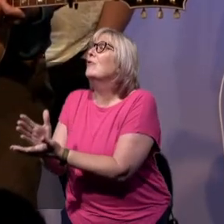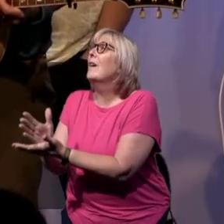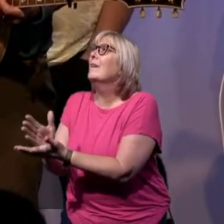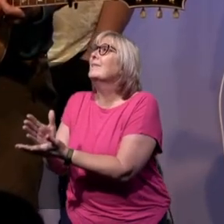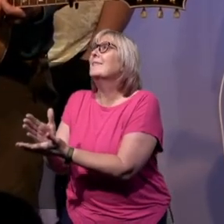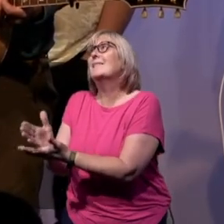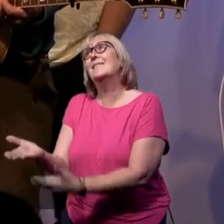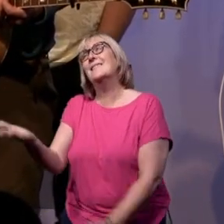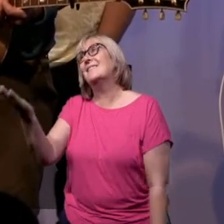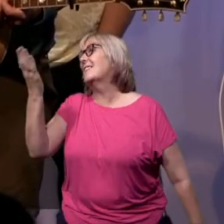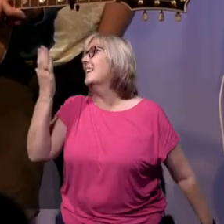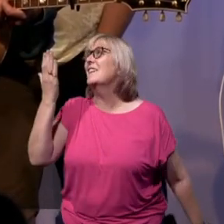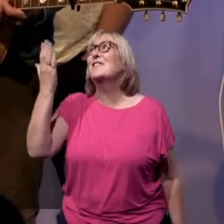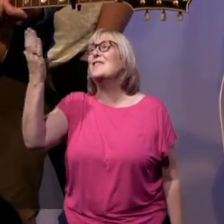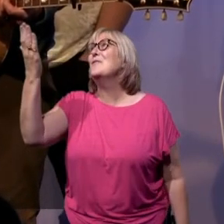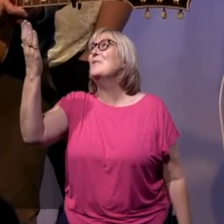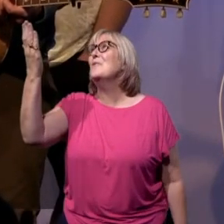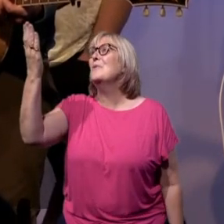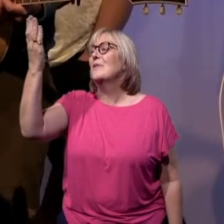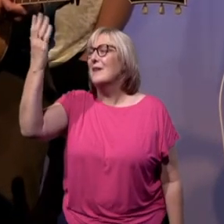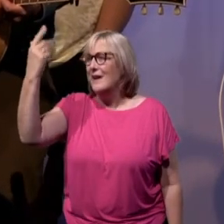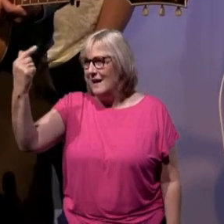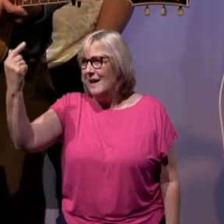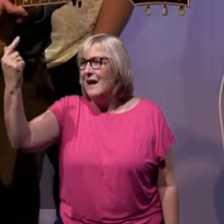will trust in you.